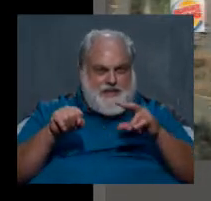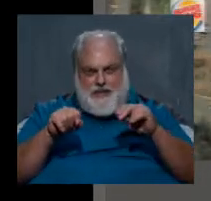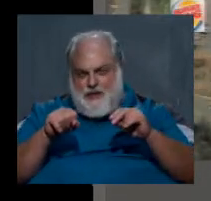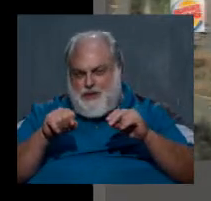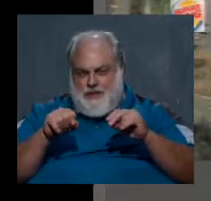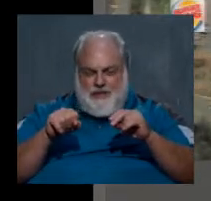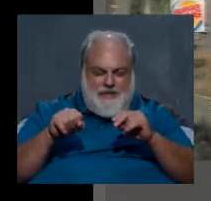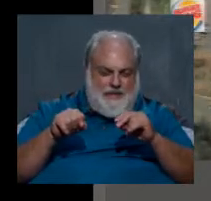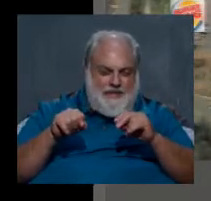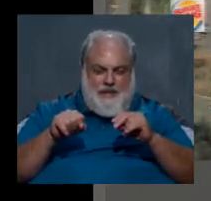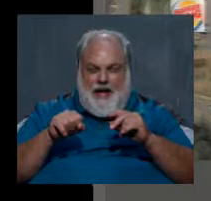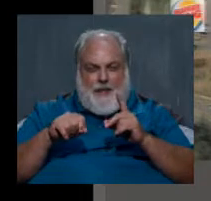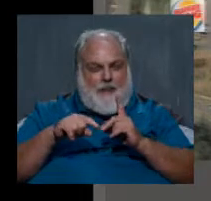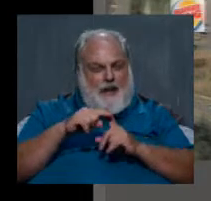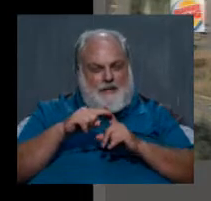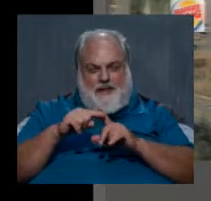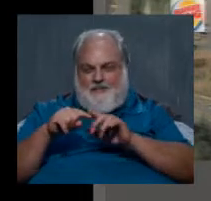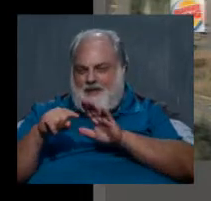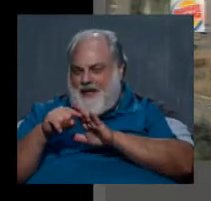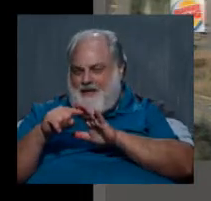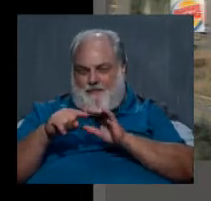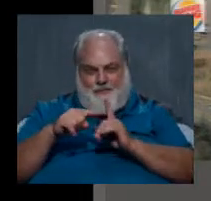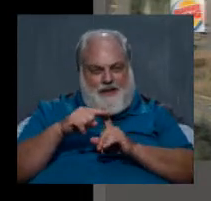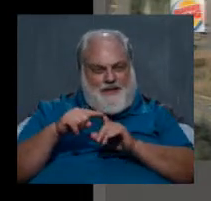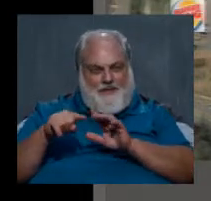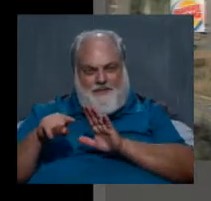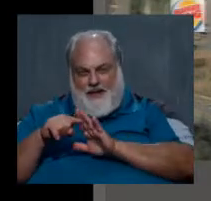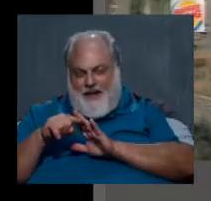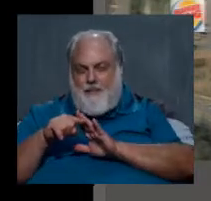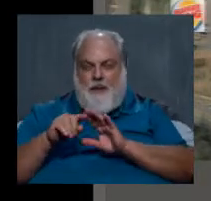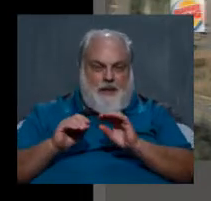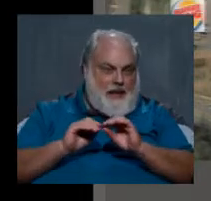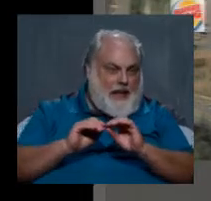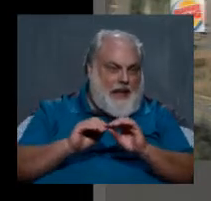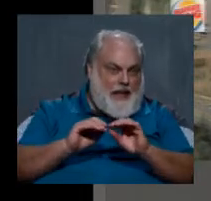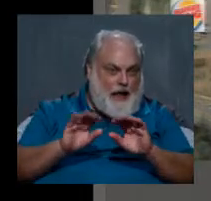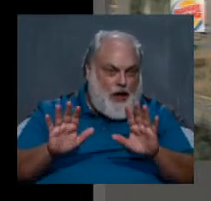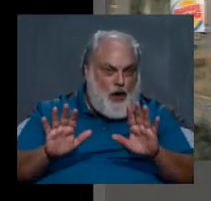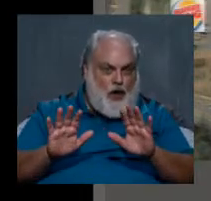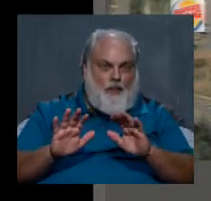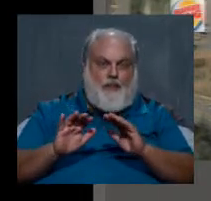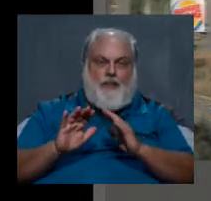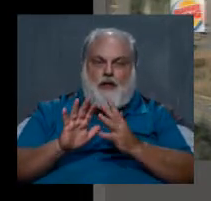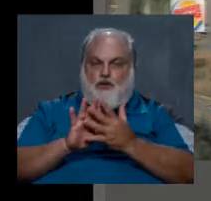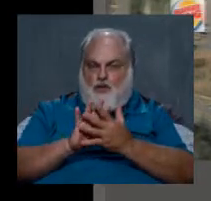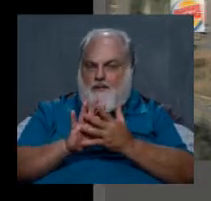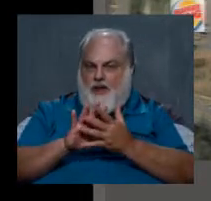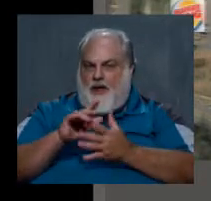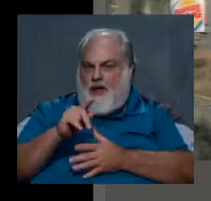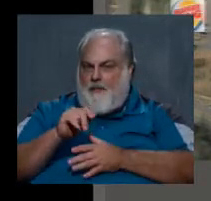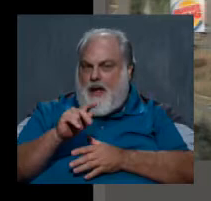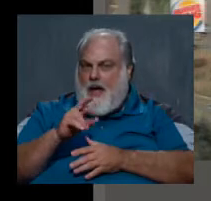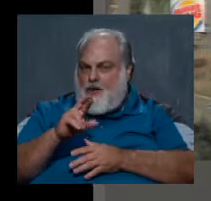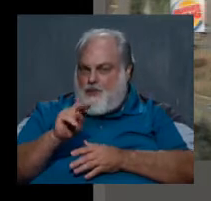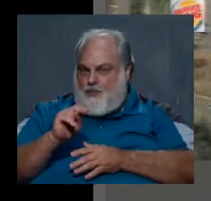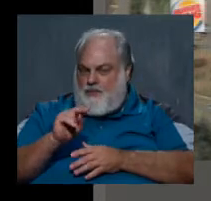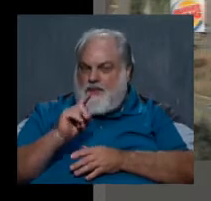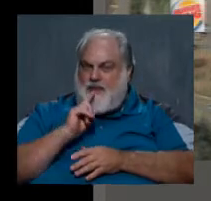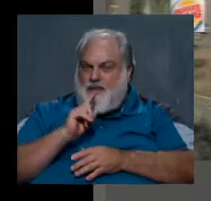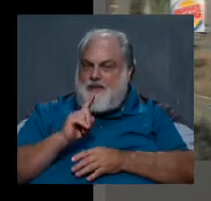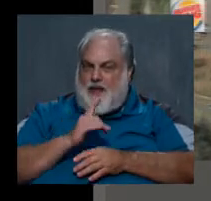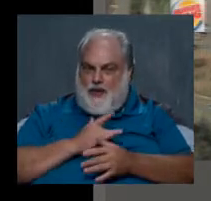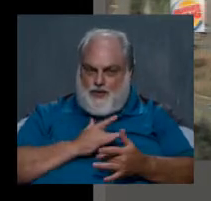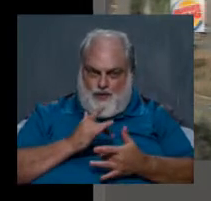I can see benefits both ways. But, again, I just wanted to make sure it's very clear, you know, how the traffic patterns are there because that is of concern, certainly,